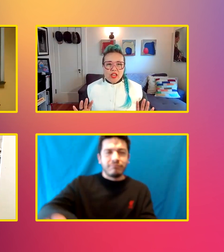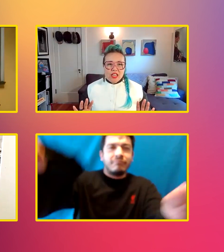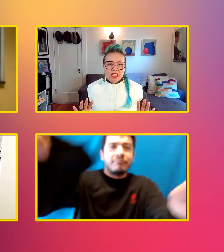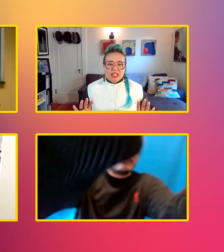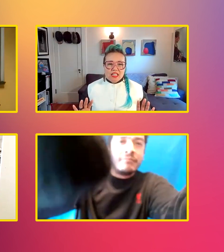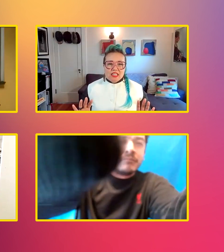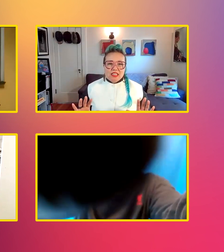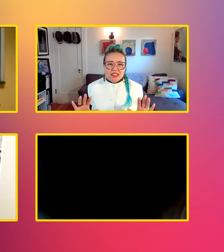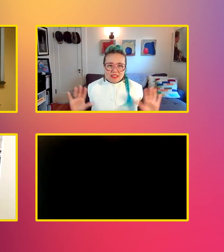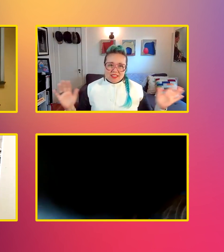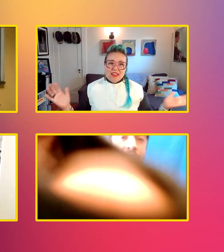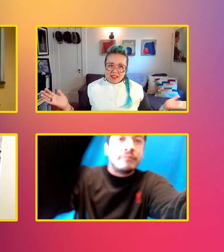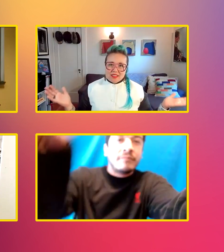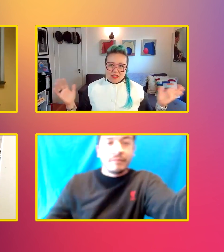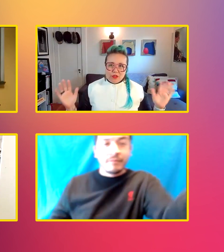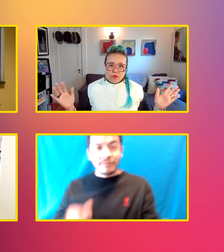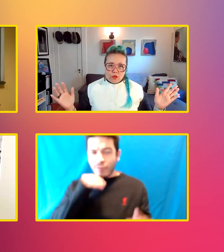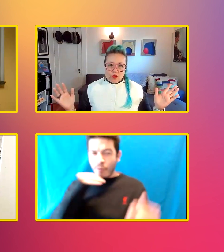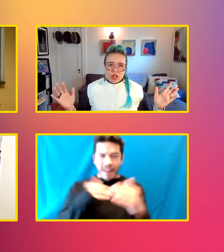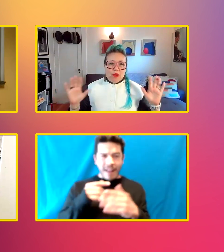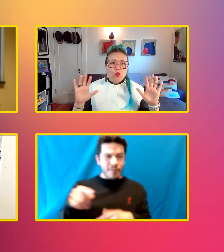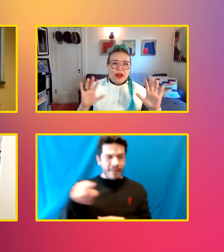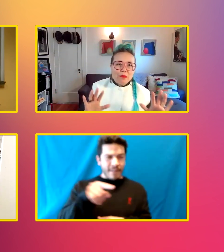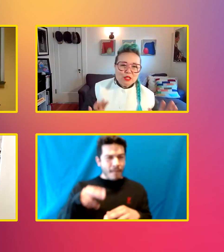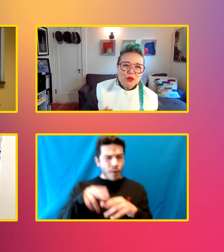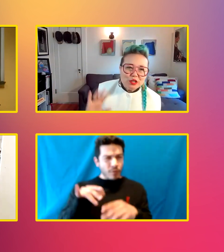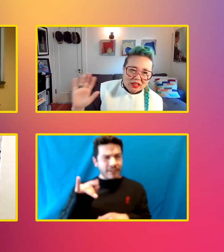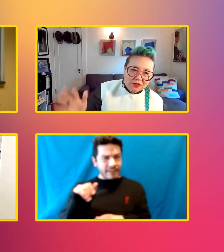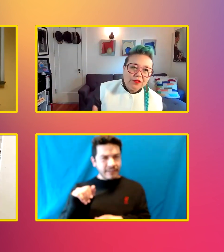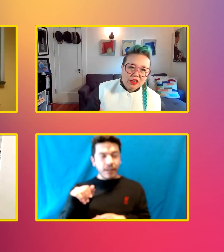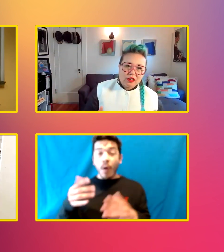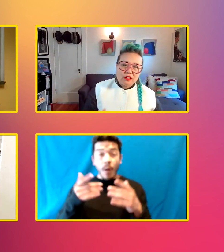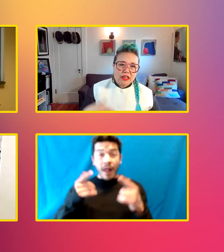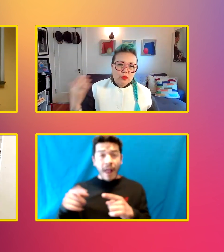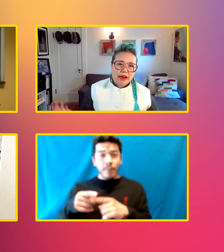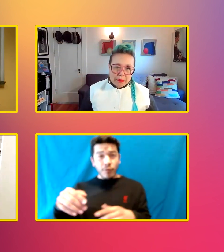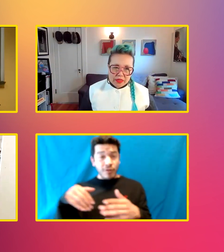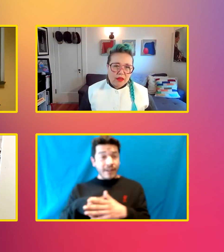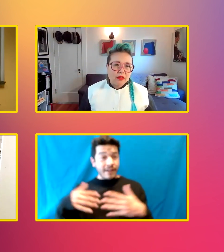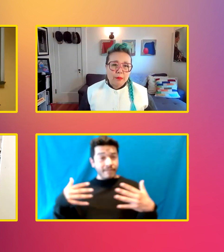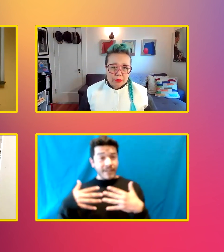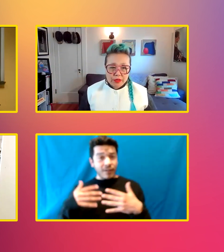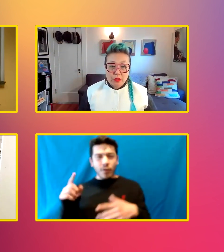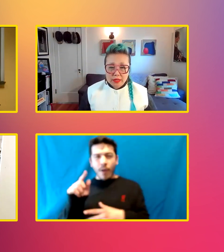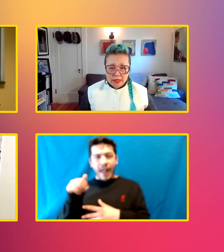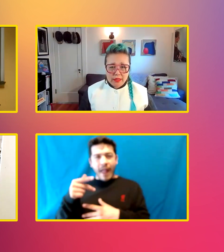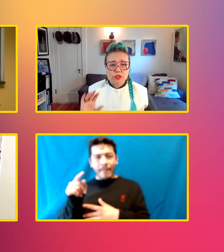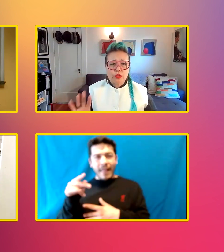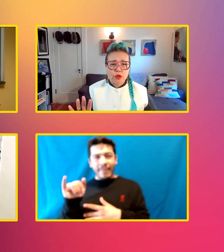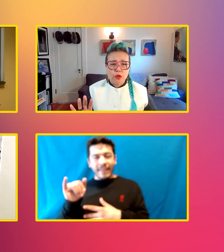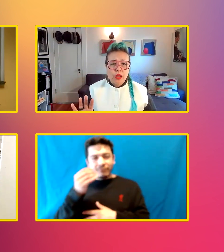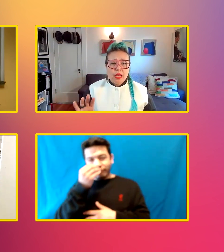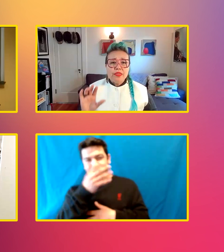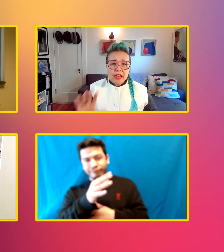lie to them. Of course it is. it Yes, it is, is. yes, it's I'll, fearful, I'll, but what I'll, happens when you're in fear, that's where apathy can come in pretty